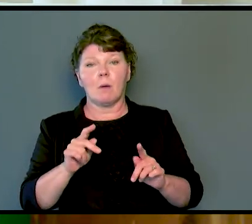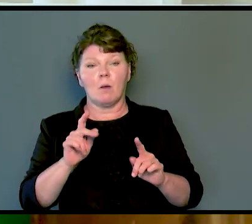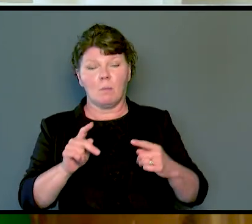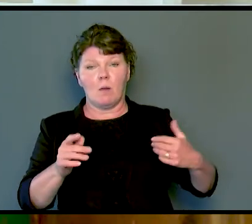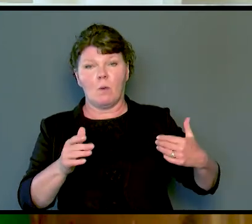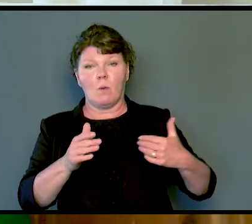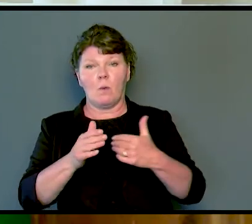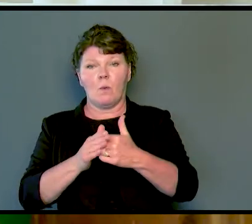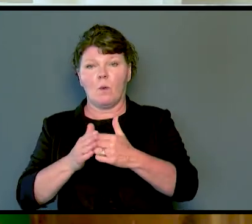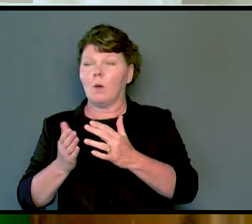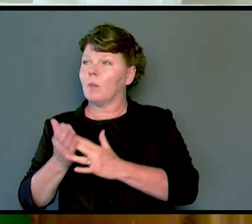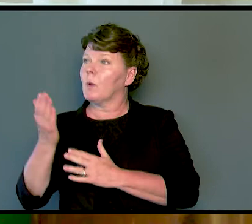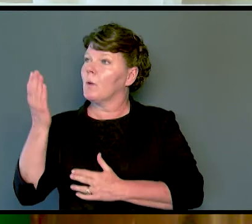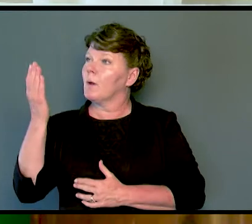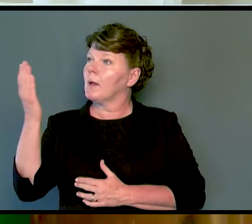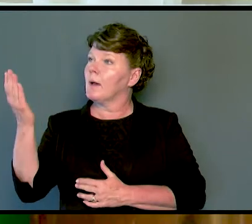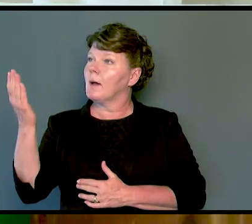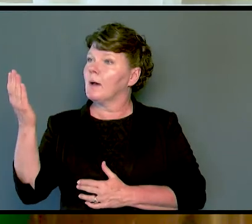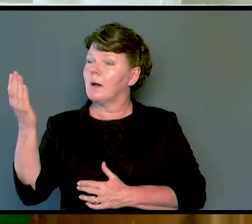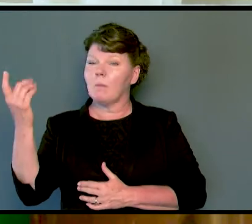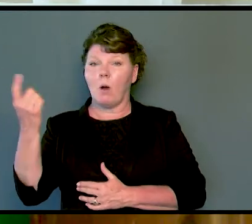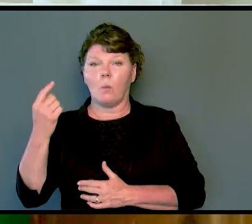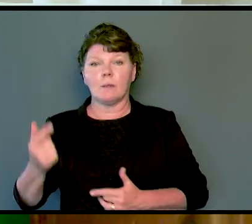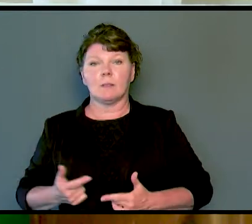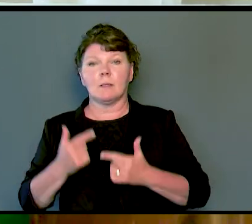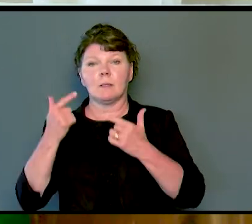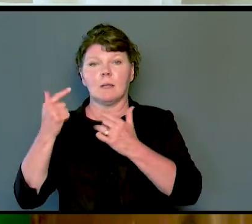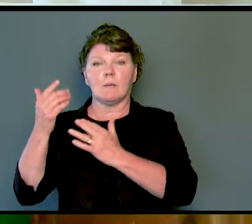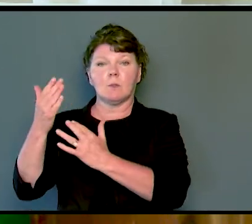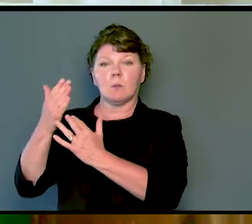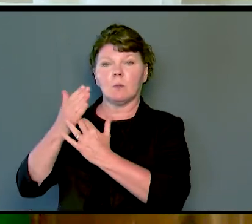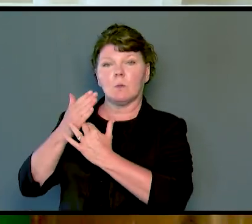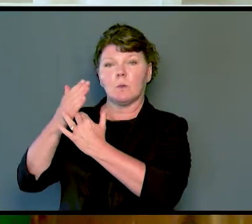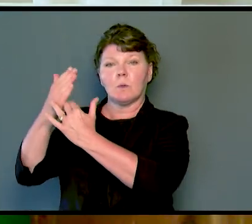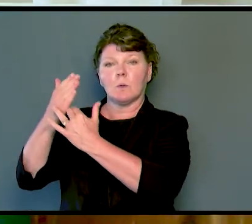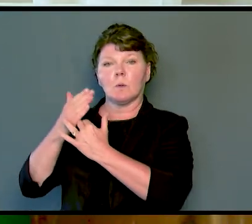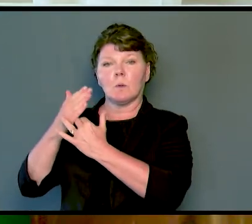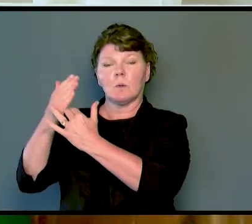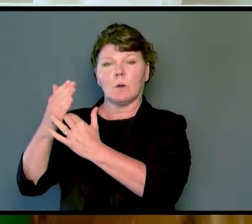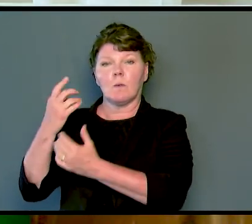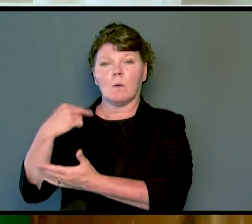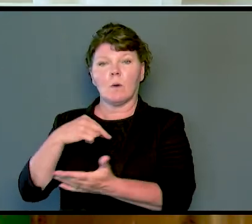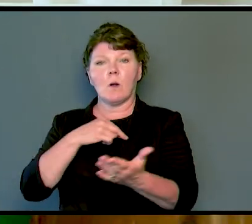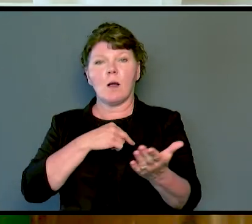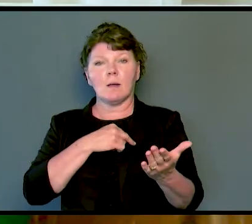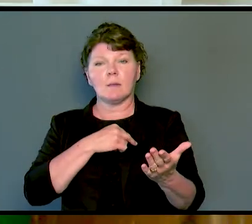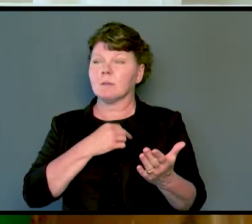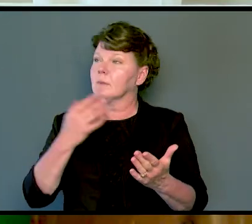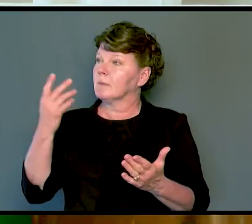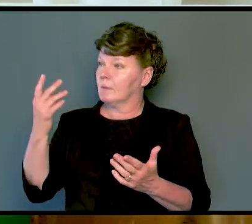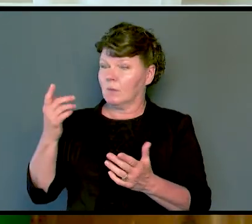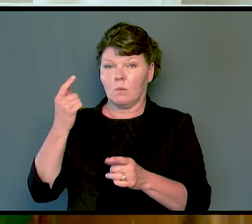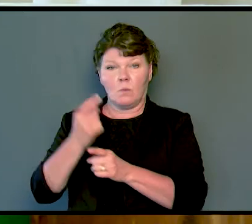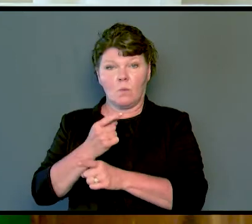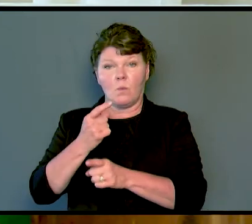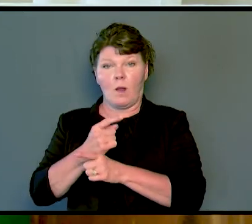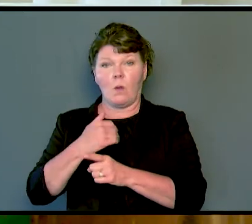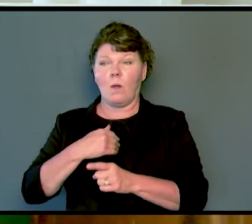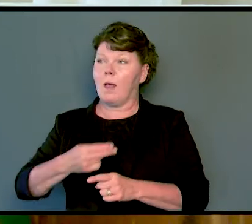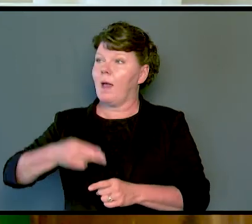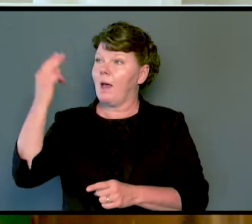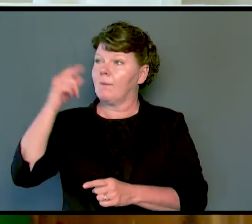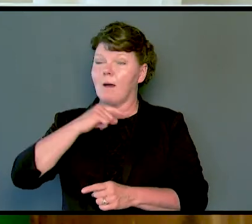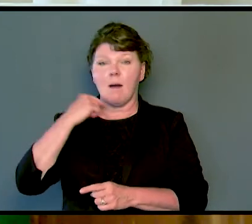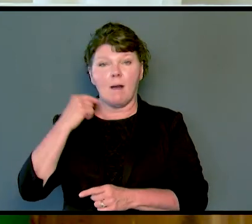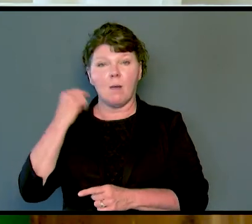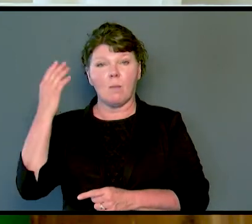who draw near to God through him, since he always lives to make intercession for them. For it was indeed fitting that we should have such